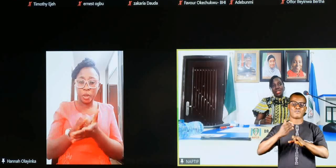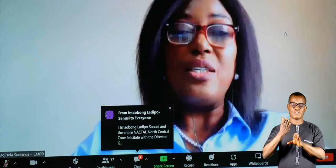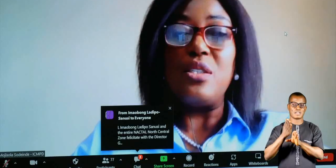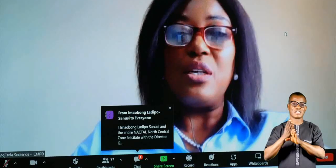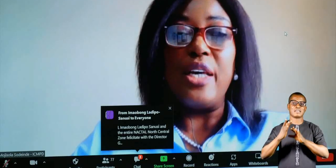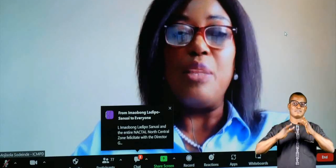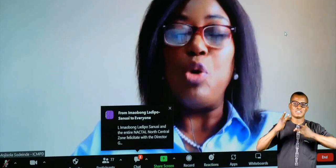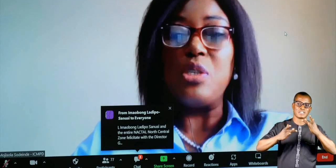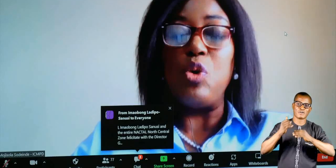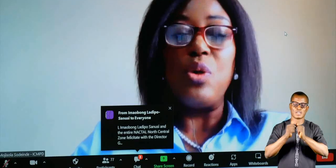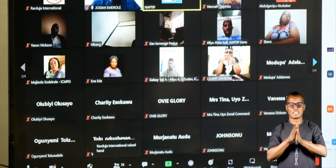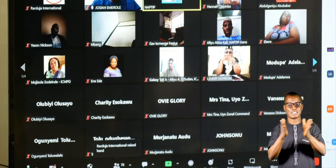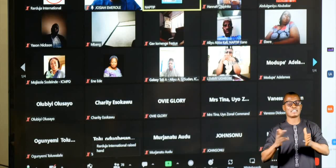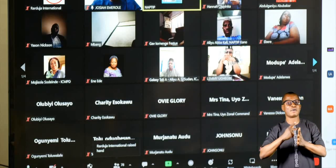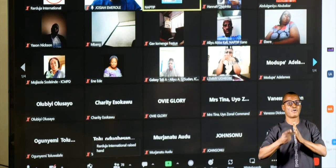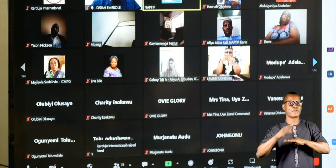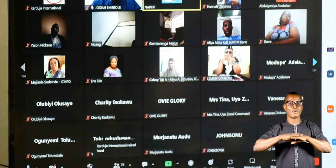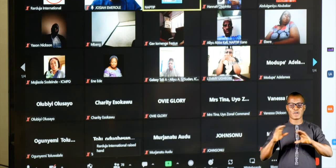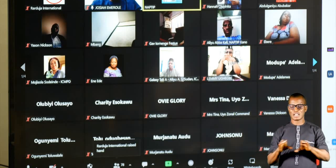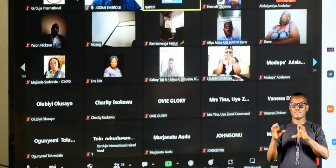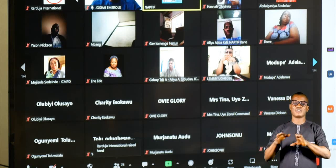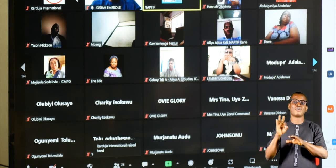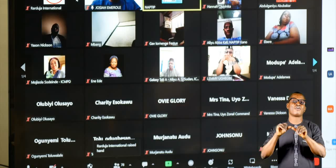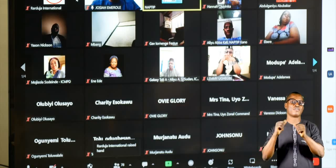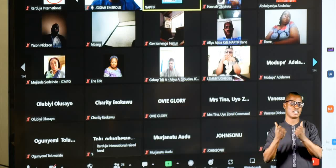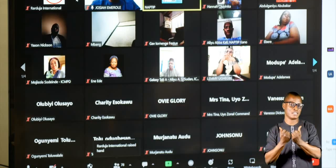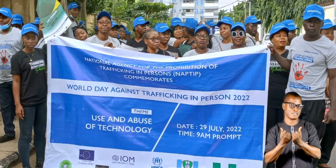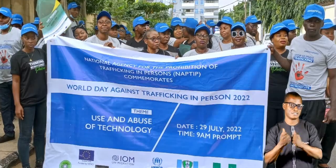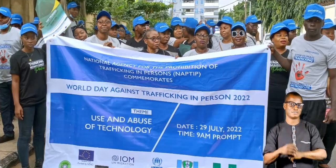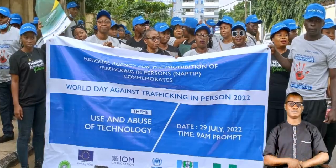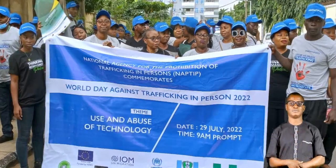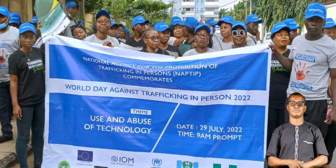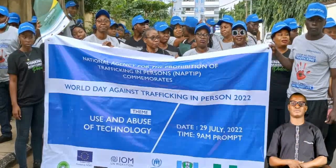online interactive platform with the general public on the activities of the agency.